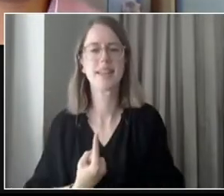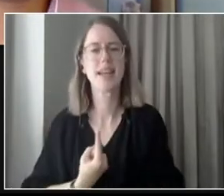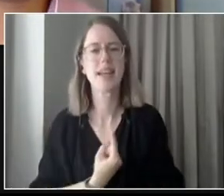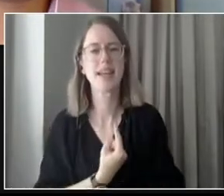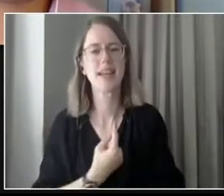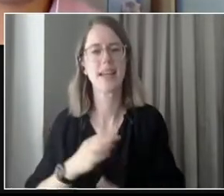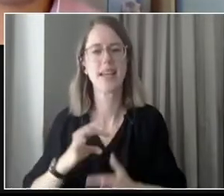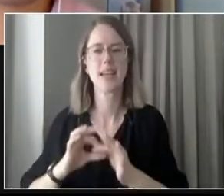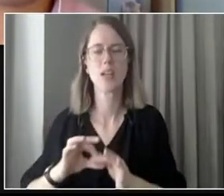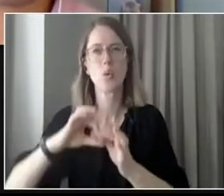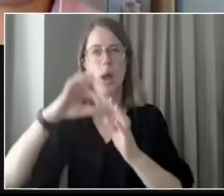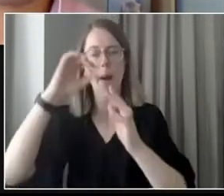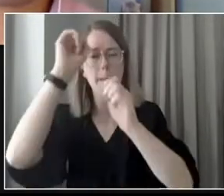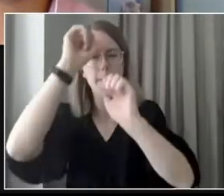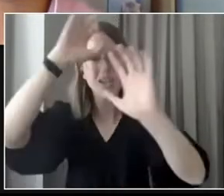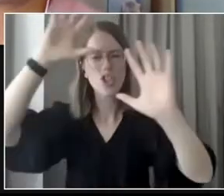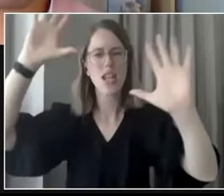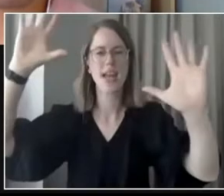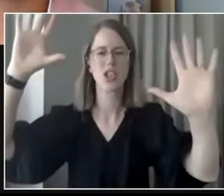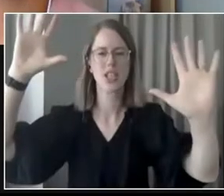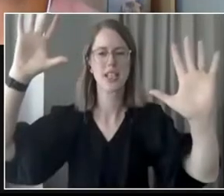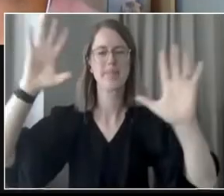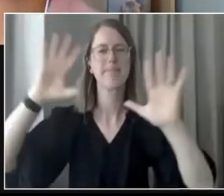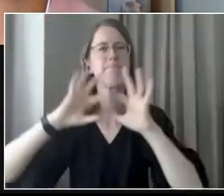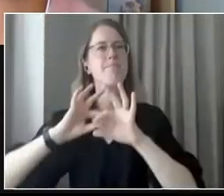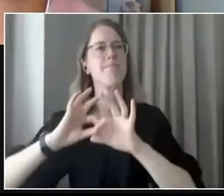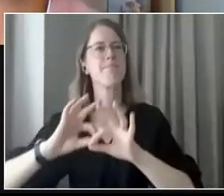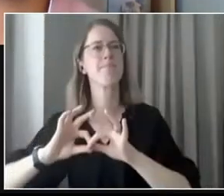It's about imagination. It's about